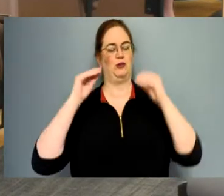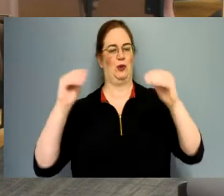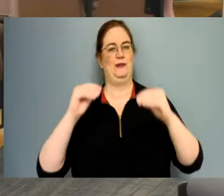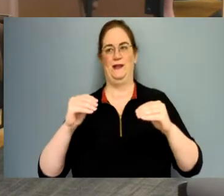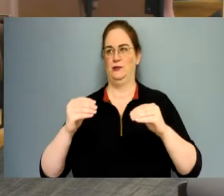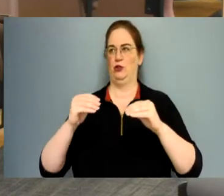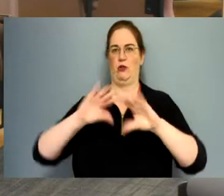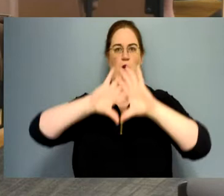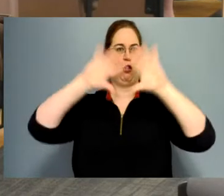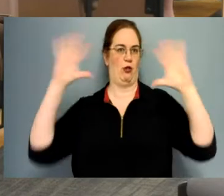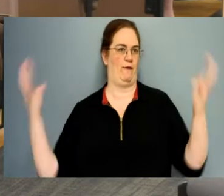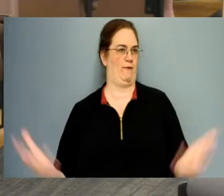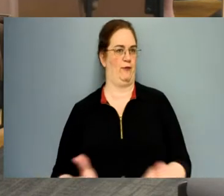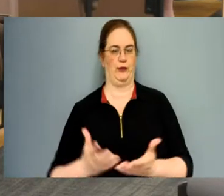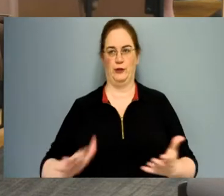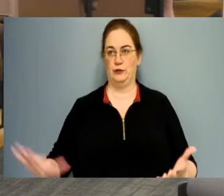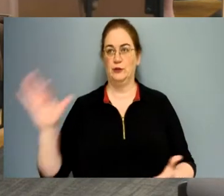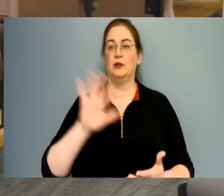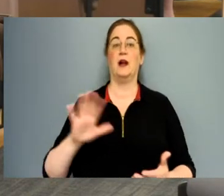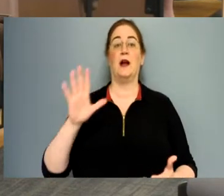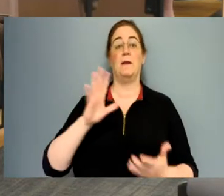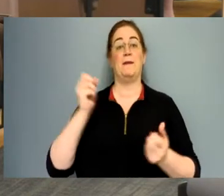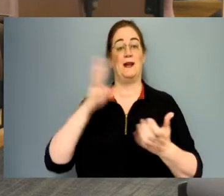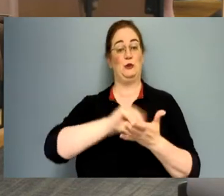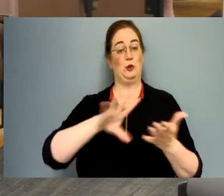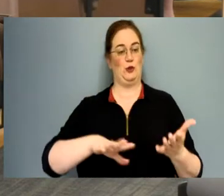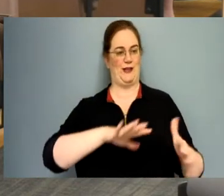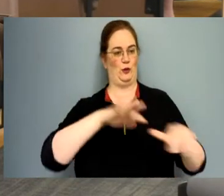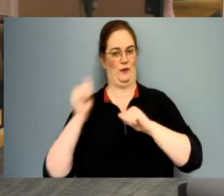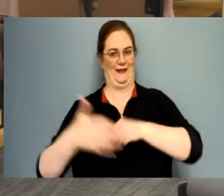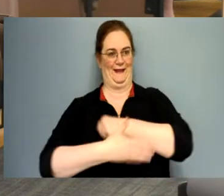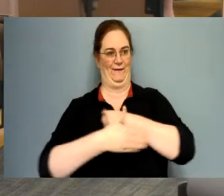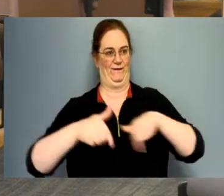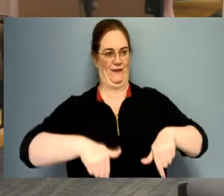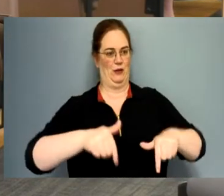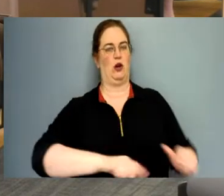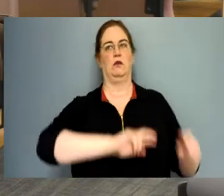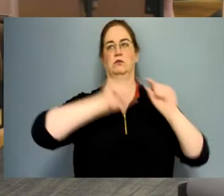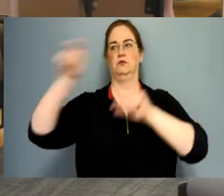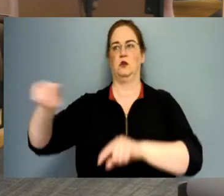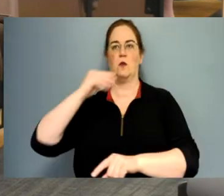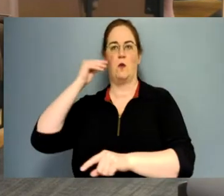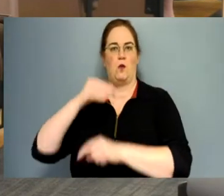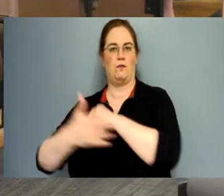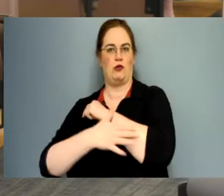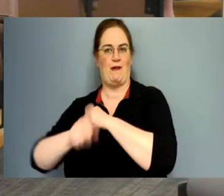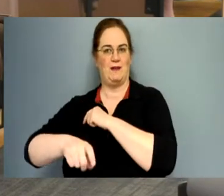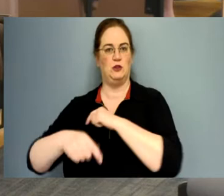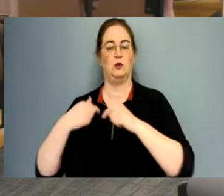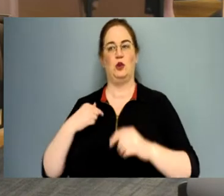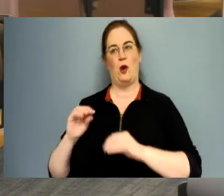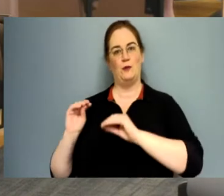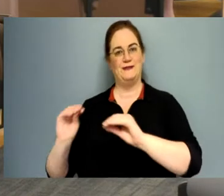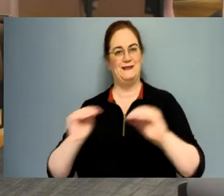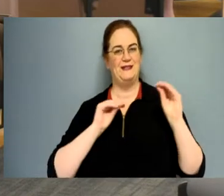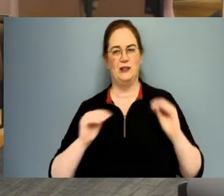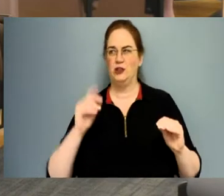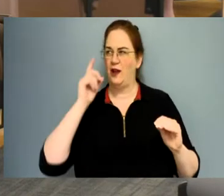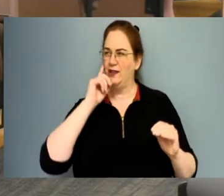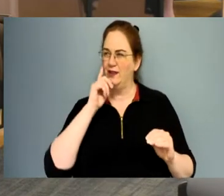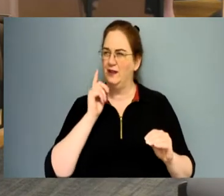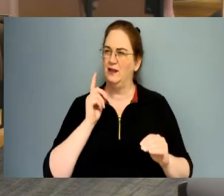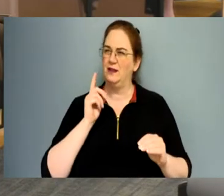the globe. And a lot of students had to go home to their home countries. And I was teaching, I think it was how